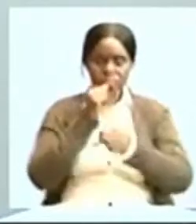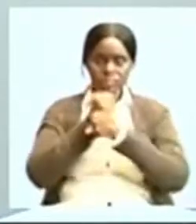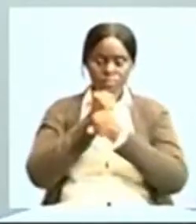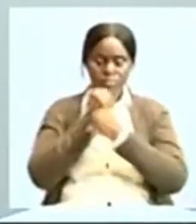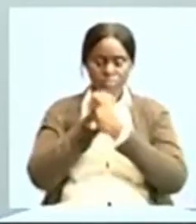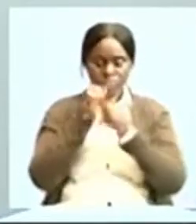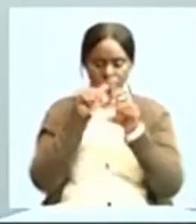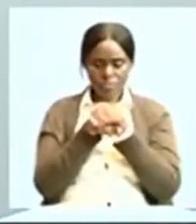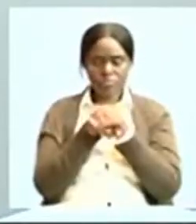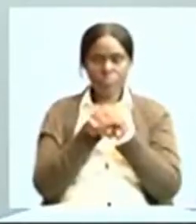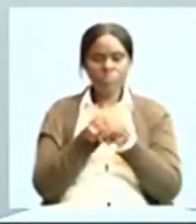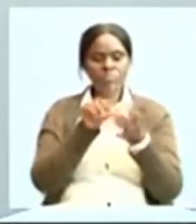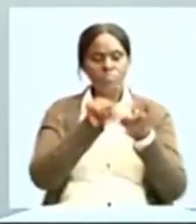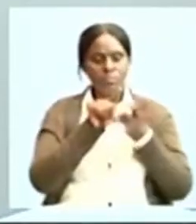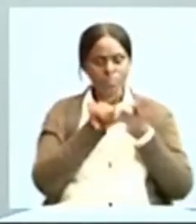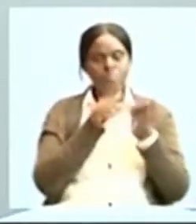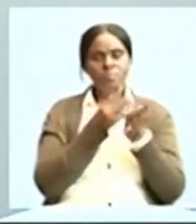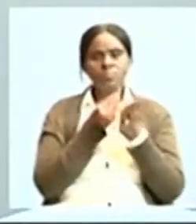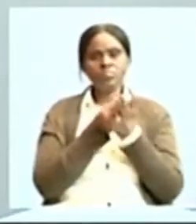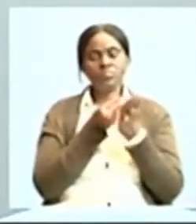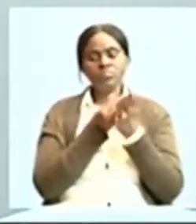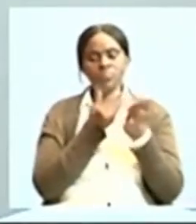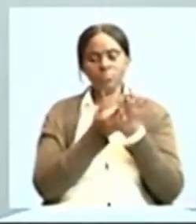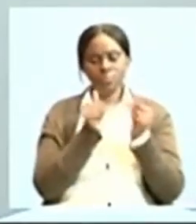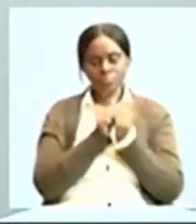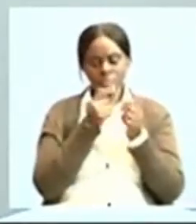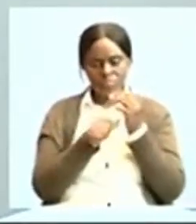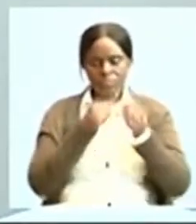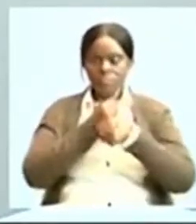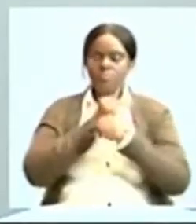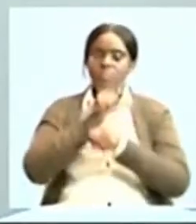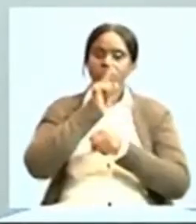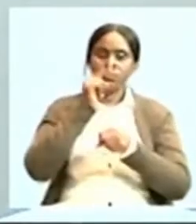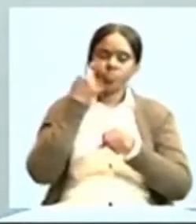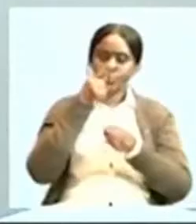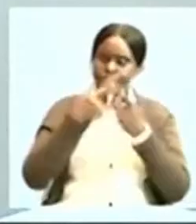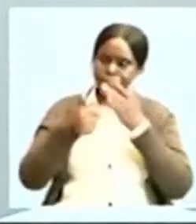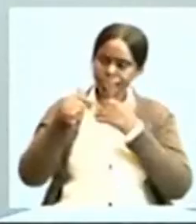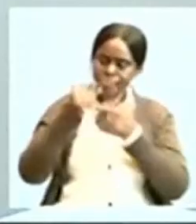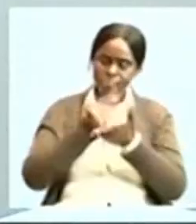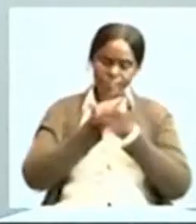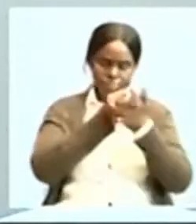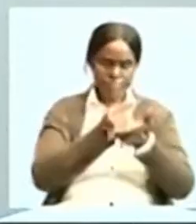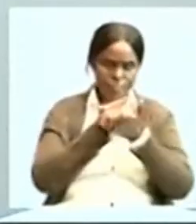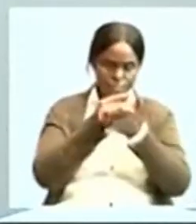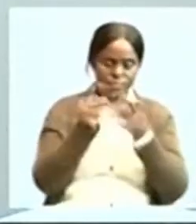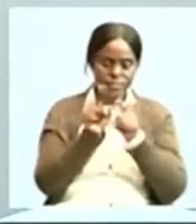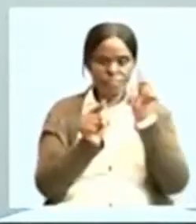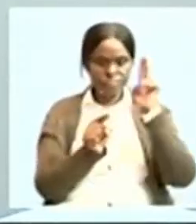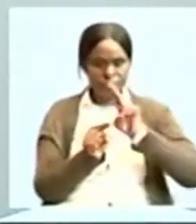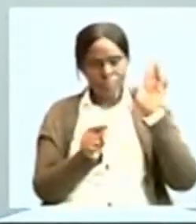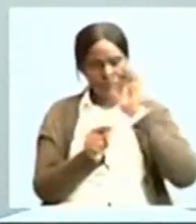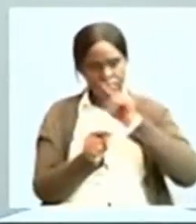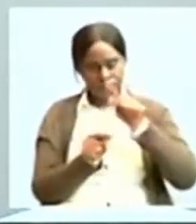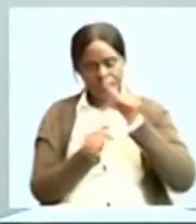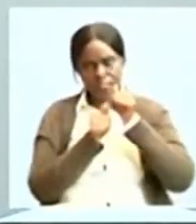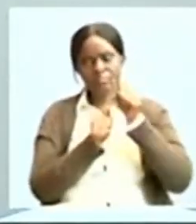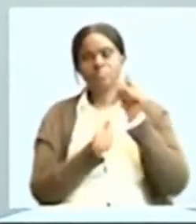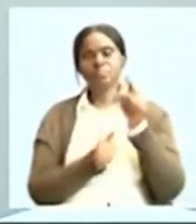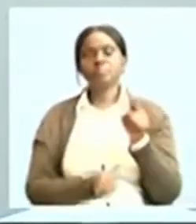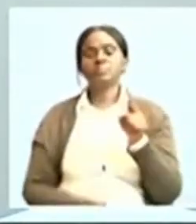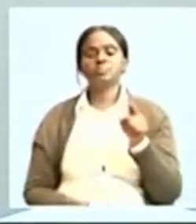the loan recoveries, and also to ensure that those who get grants are utilizing grants